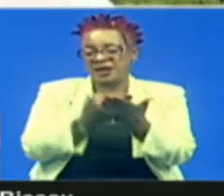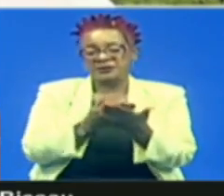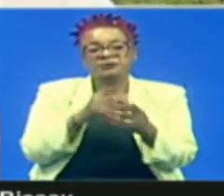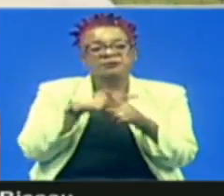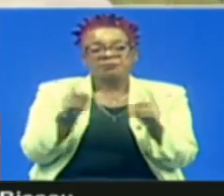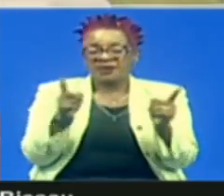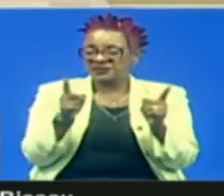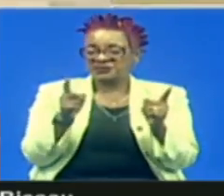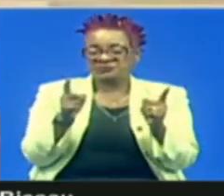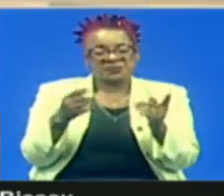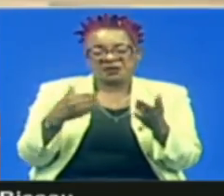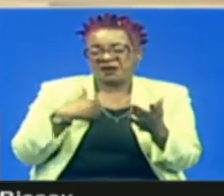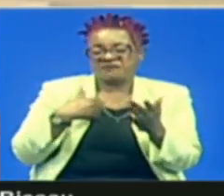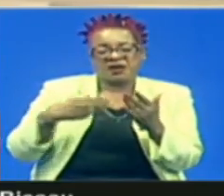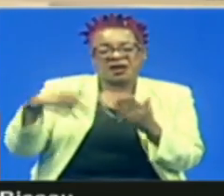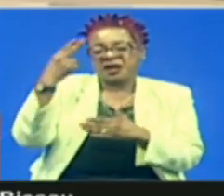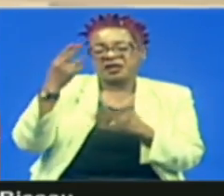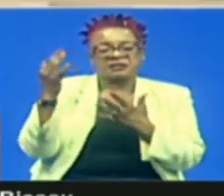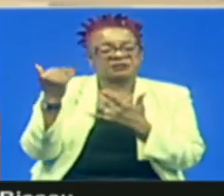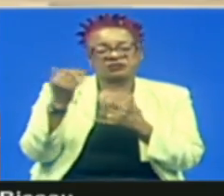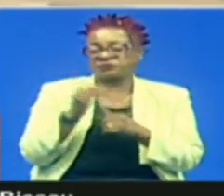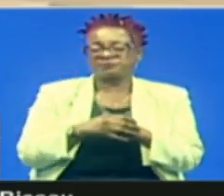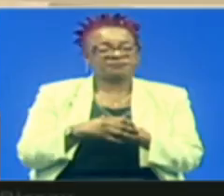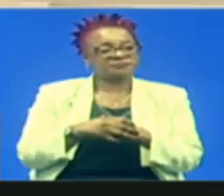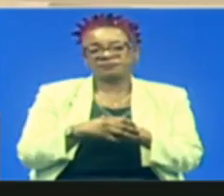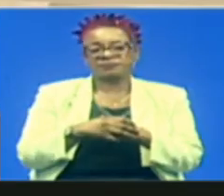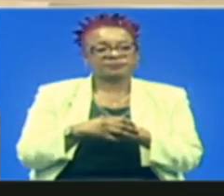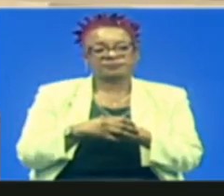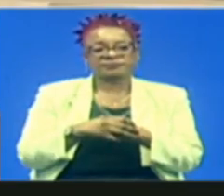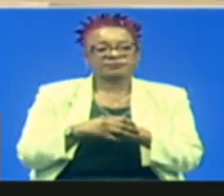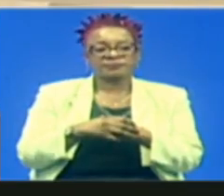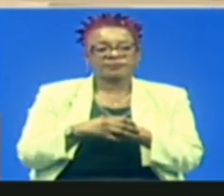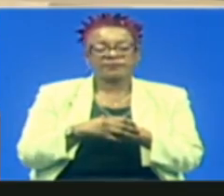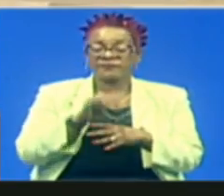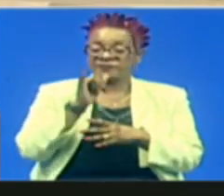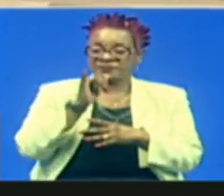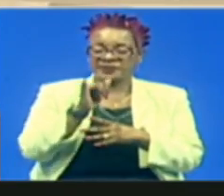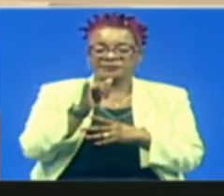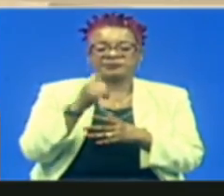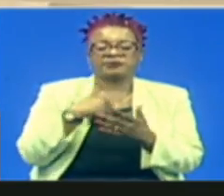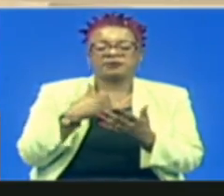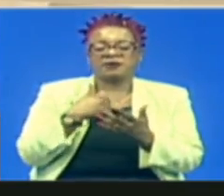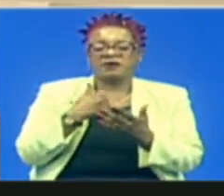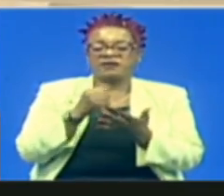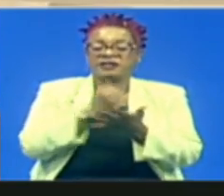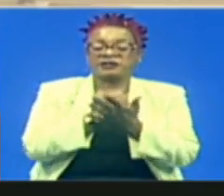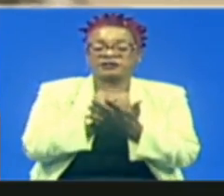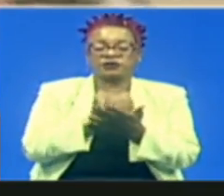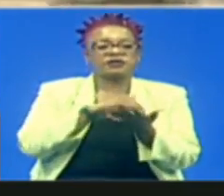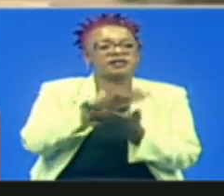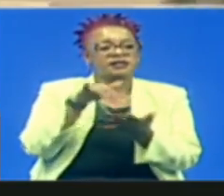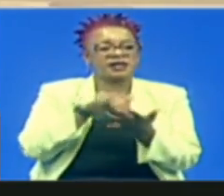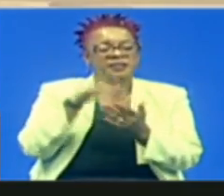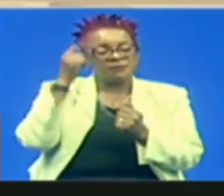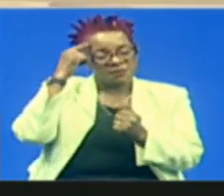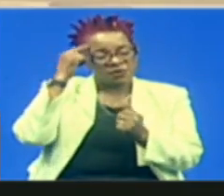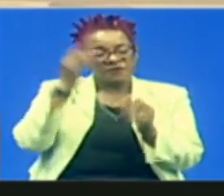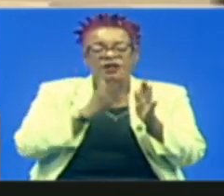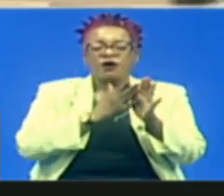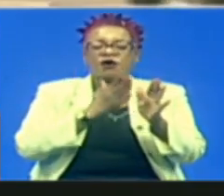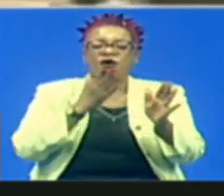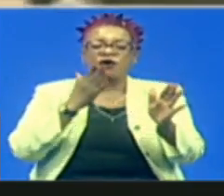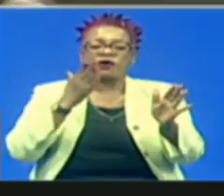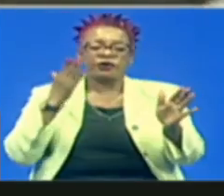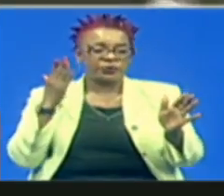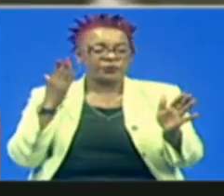high expectation. The telecommunication house was one of the registration centers. The memory of the long queues witnessed here and in